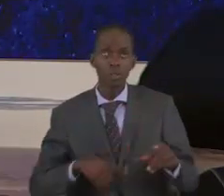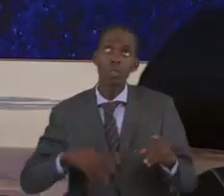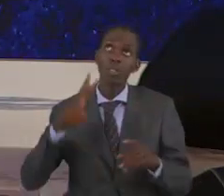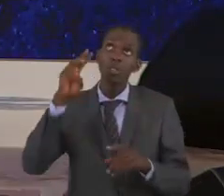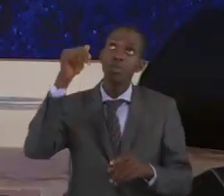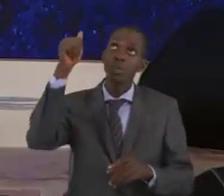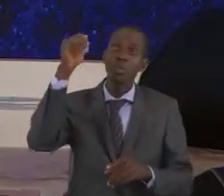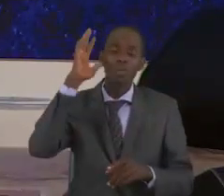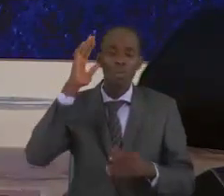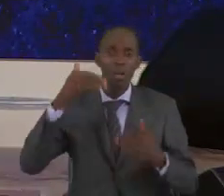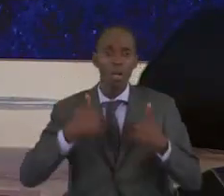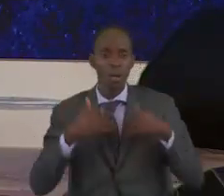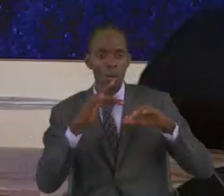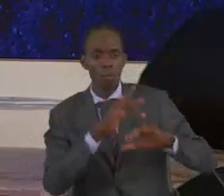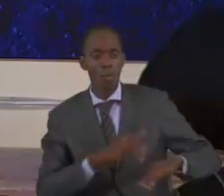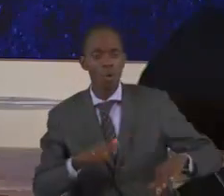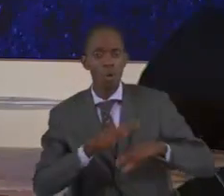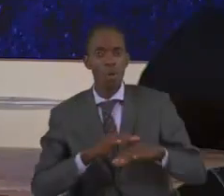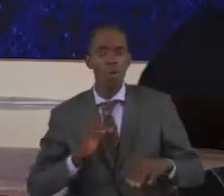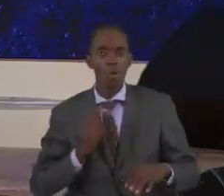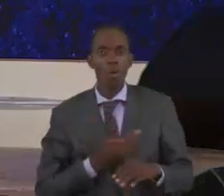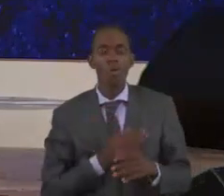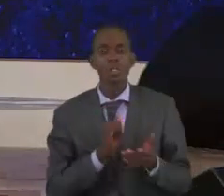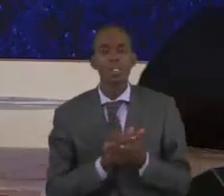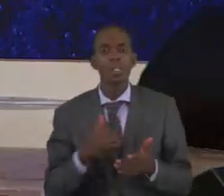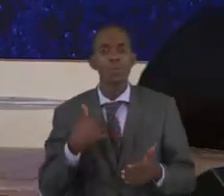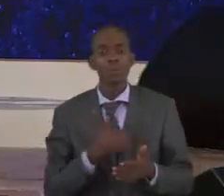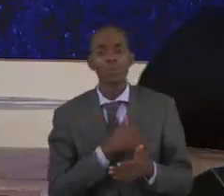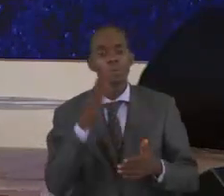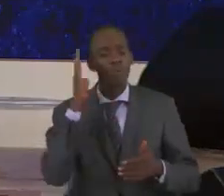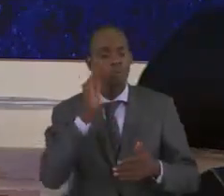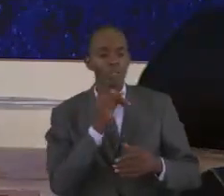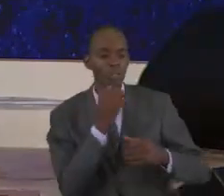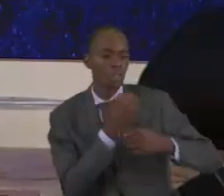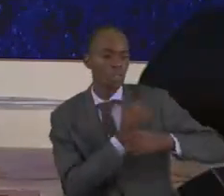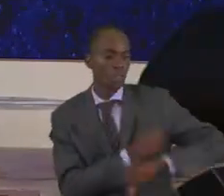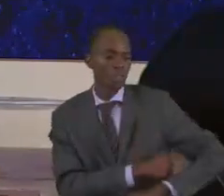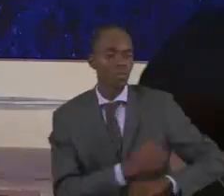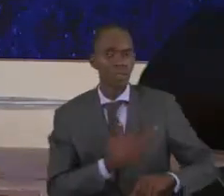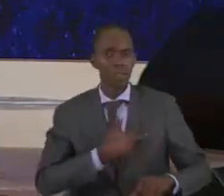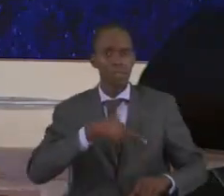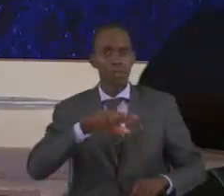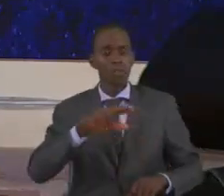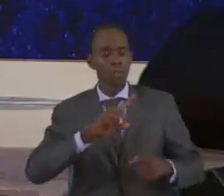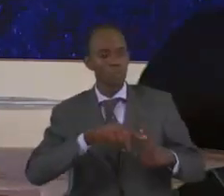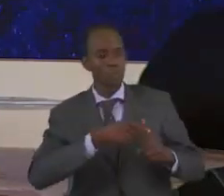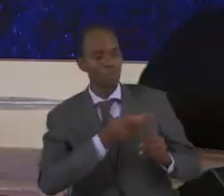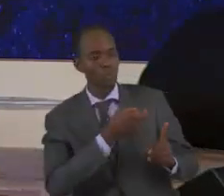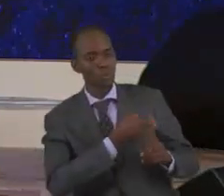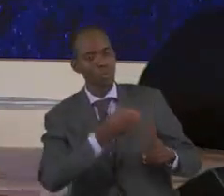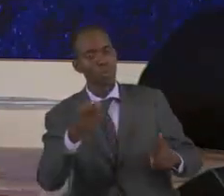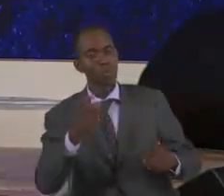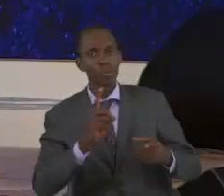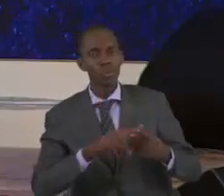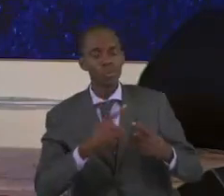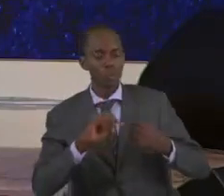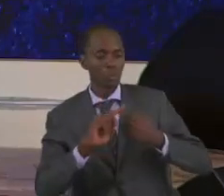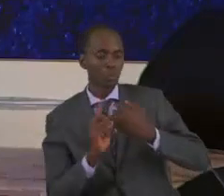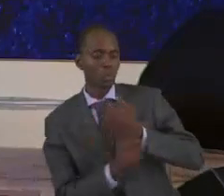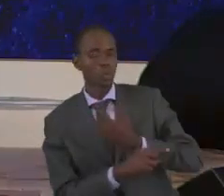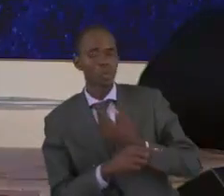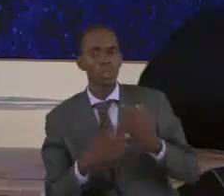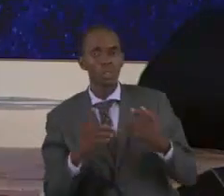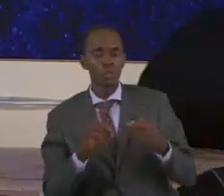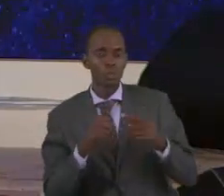on us, that will not defend religion to the injury and to the punishment and to